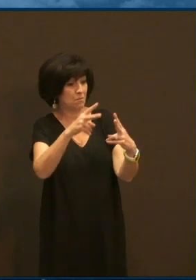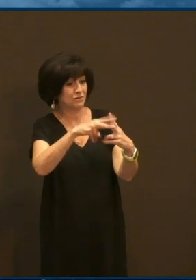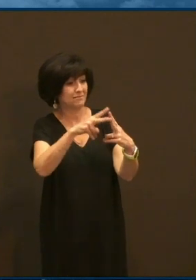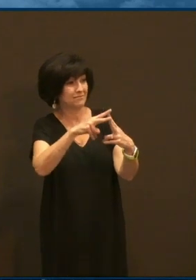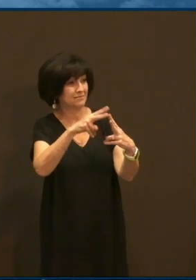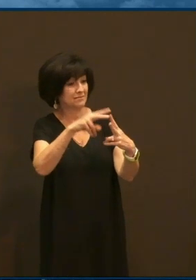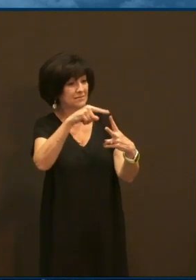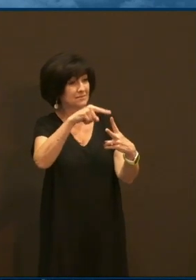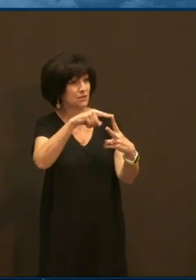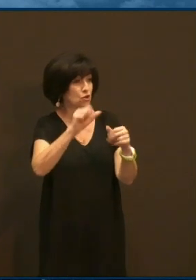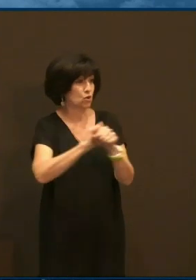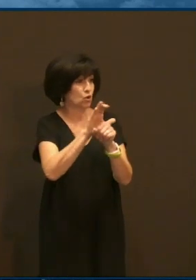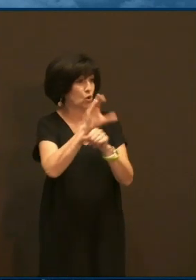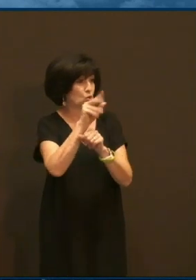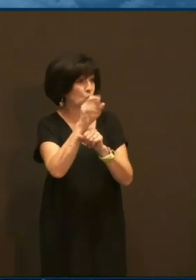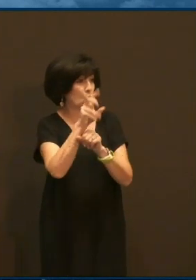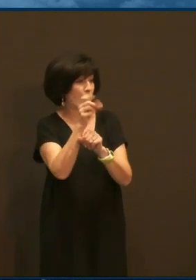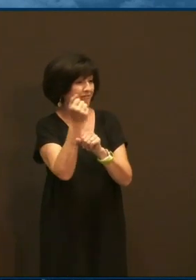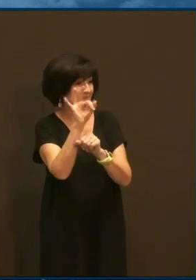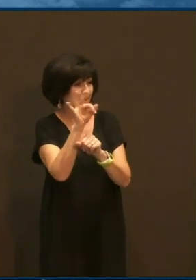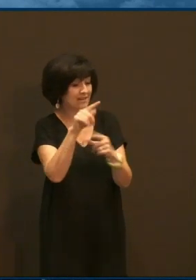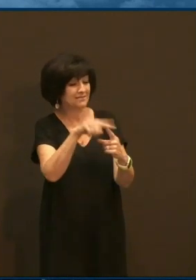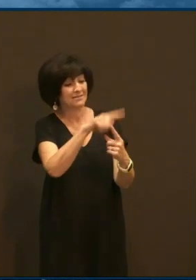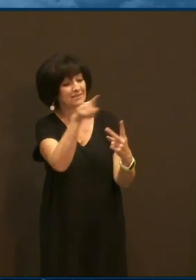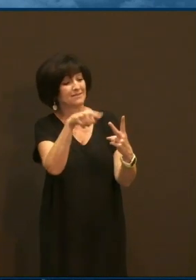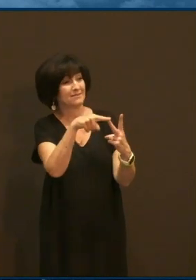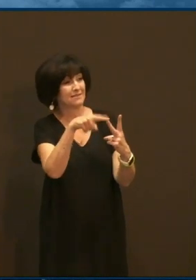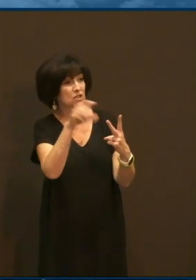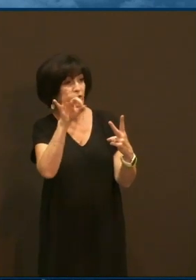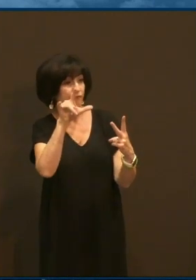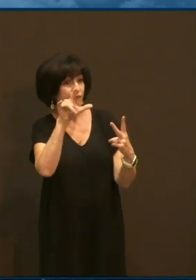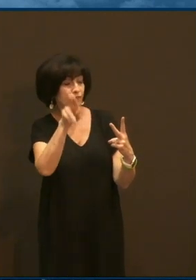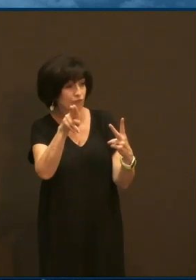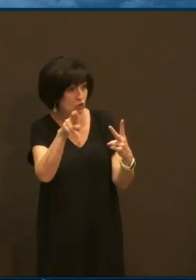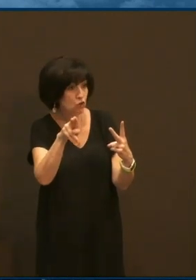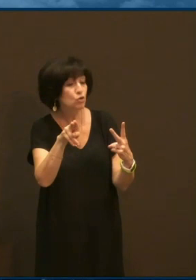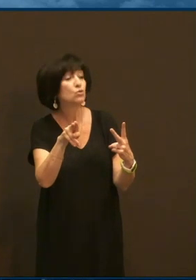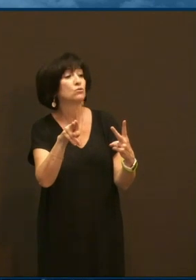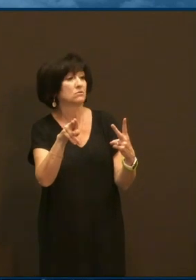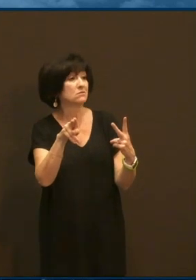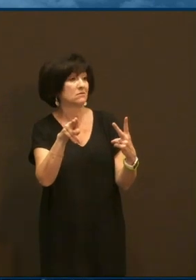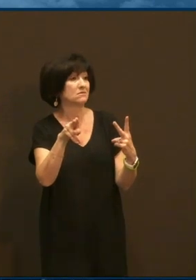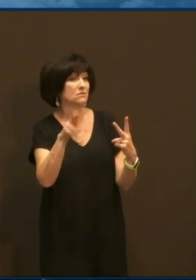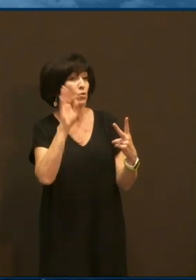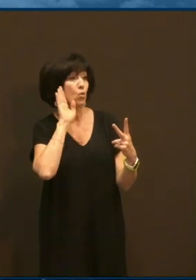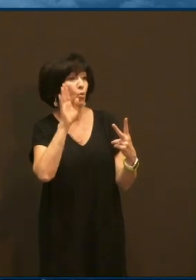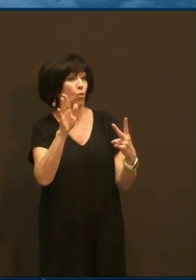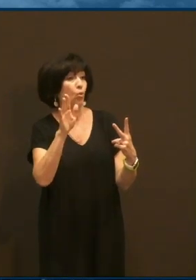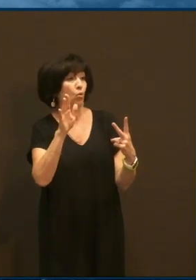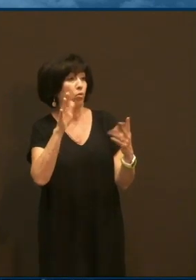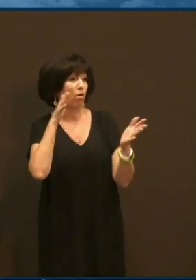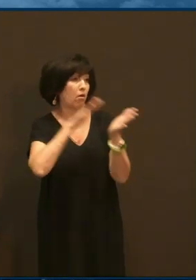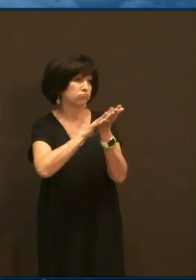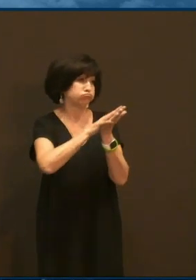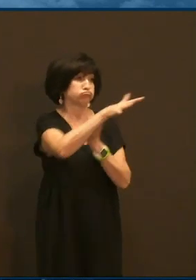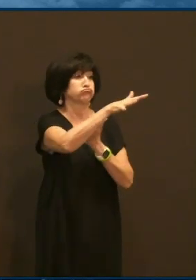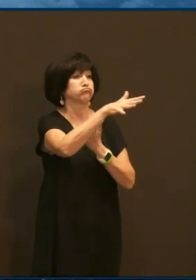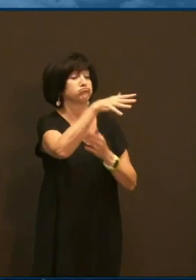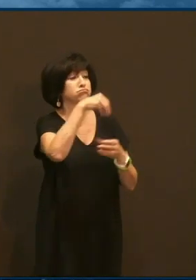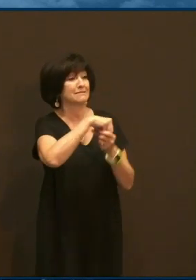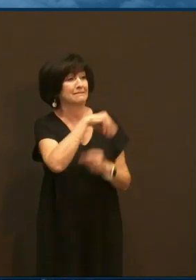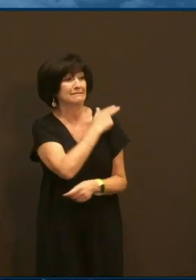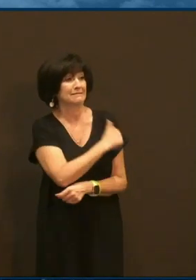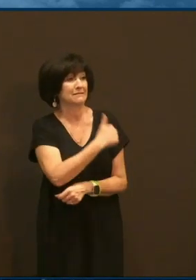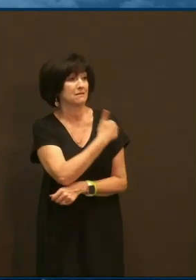from a health system capacity perspective is concerning. Our health system in Delaware,